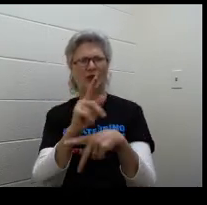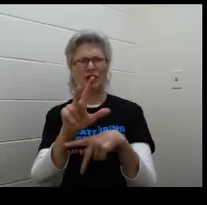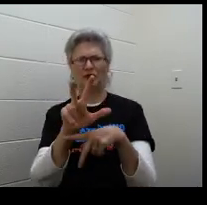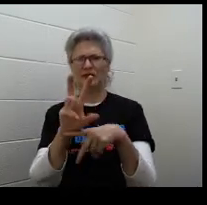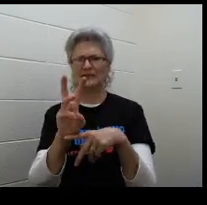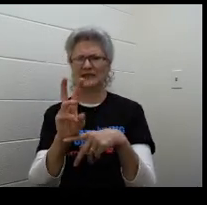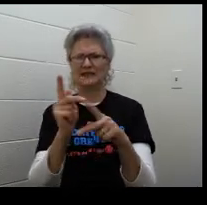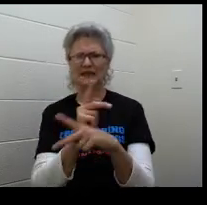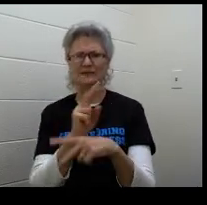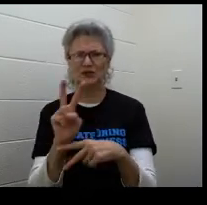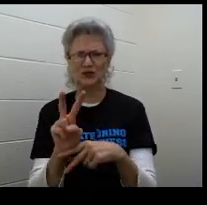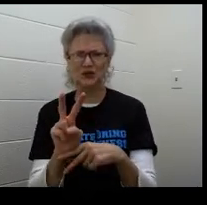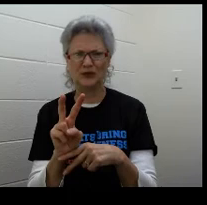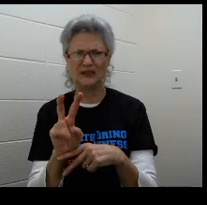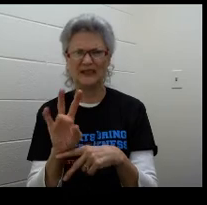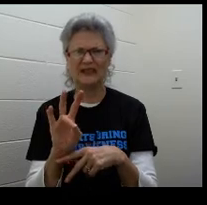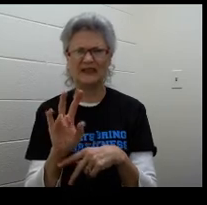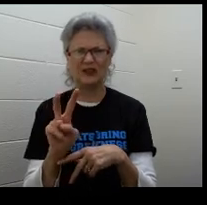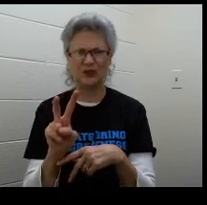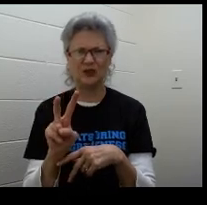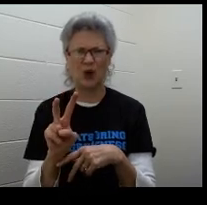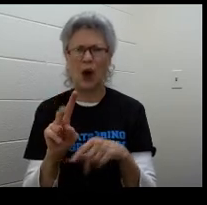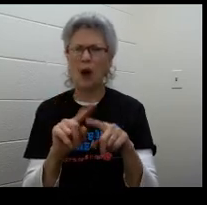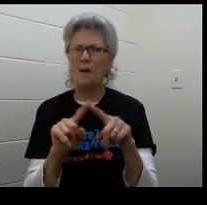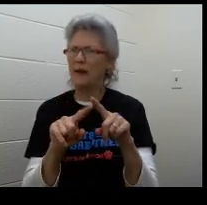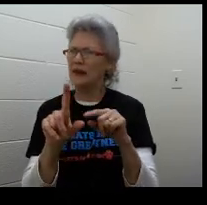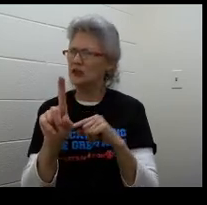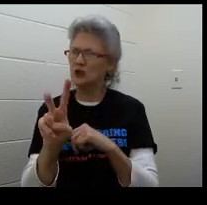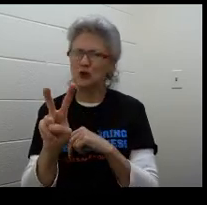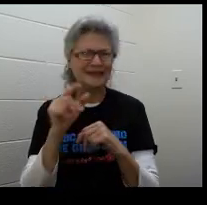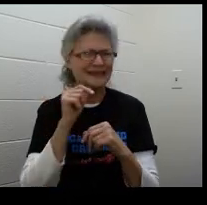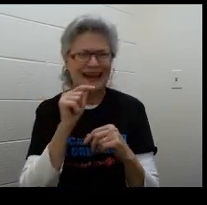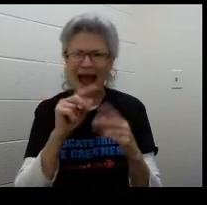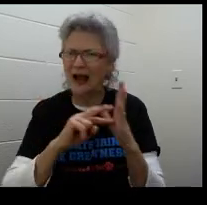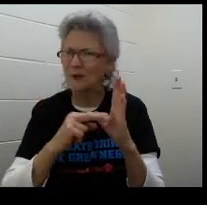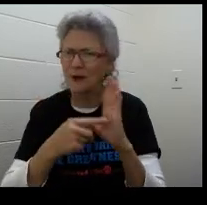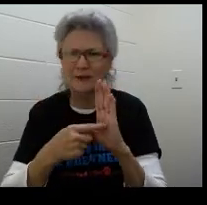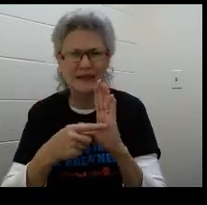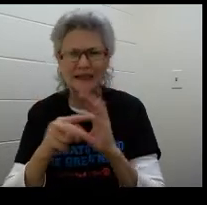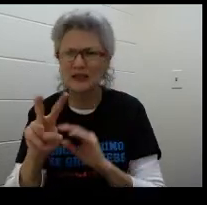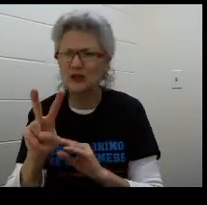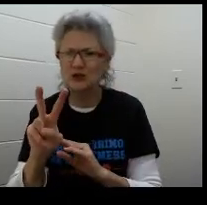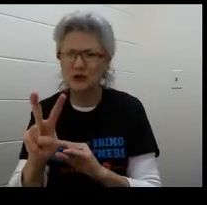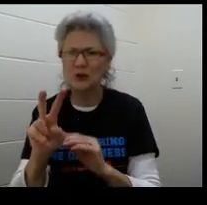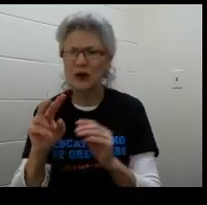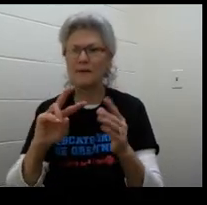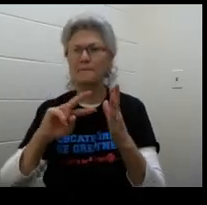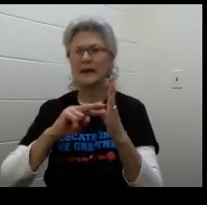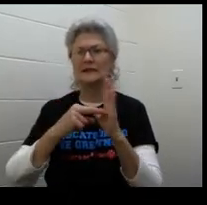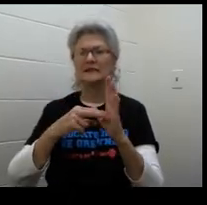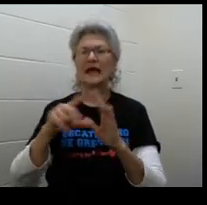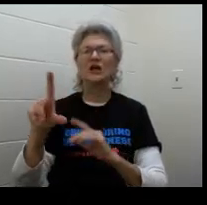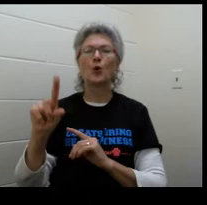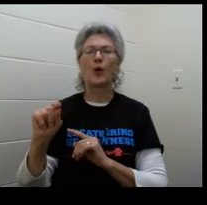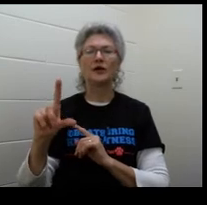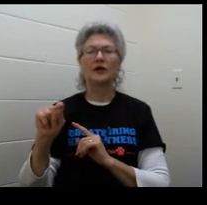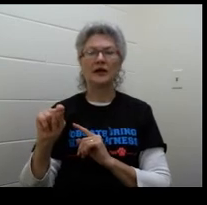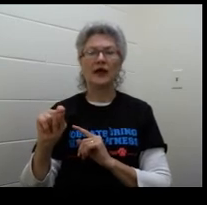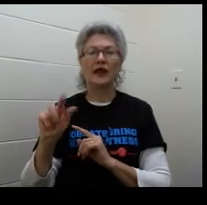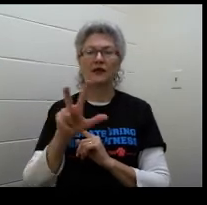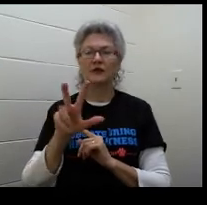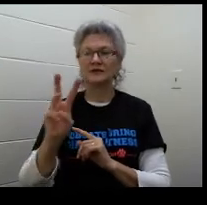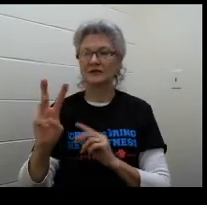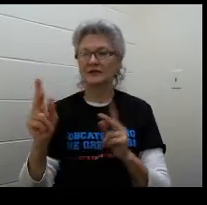36 times 2 is 72, but this 2 isn't just a 2. This is a 20. So 36 times 20